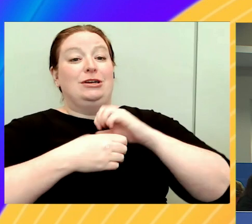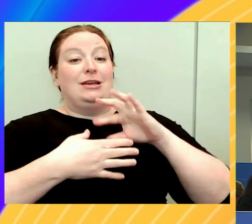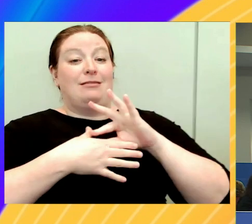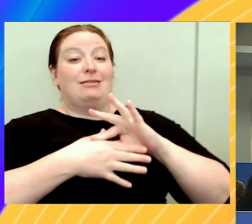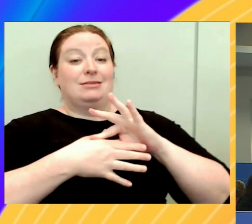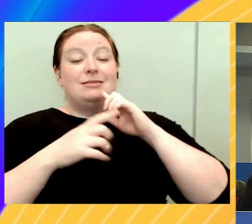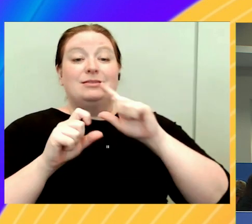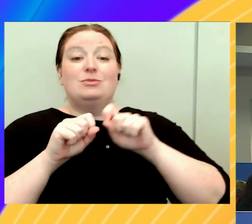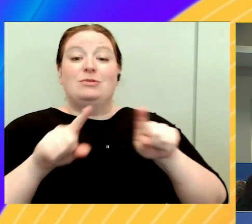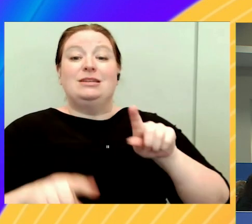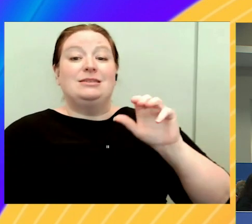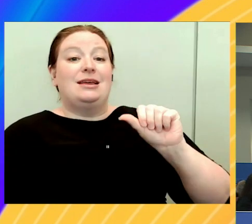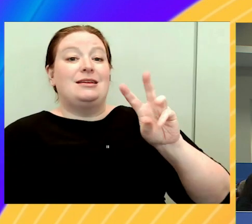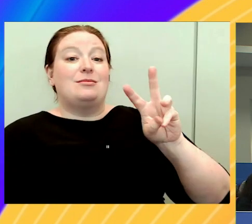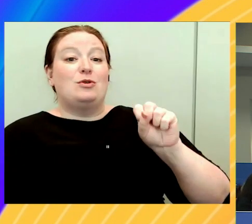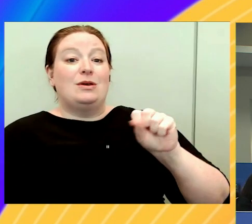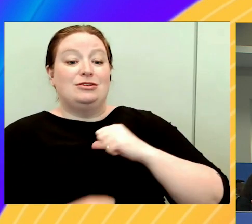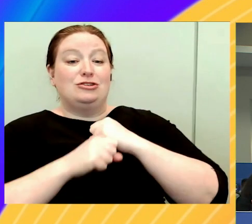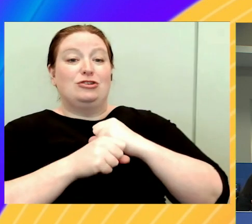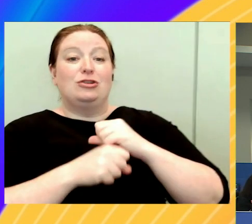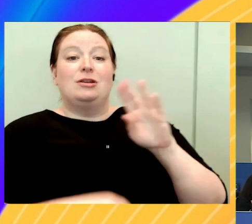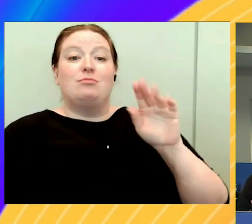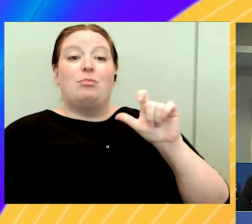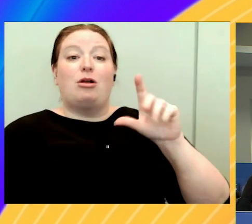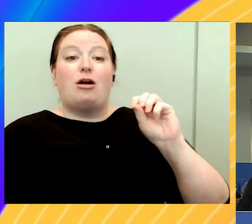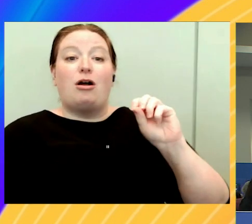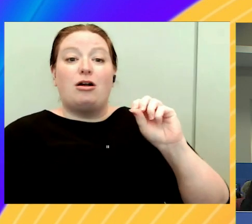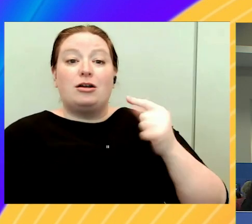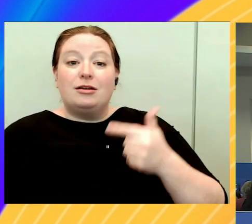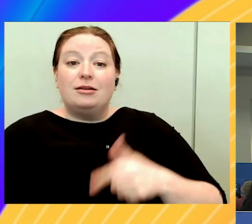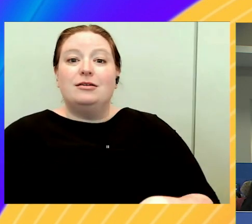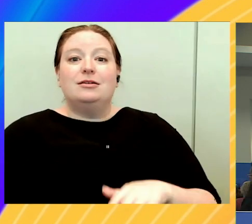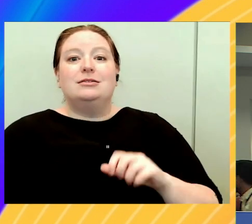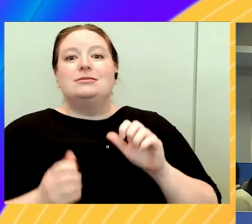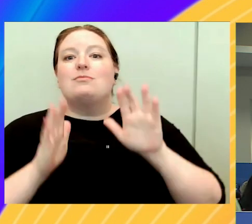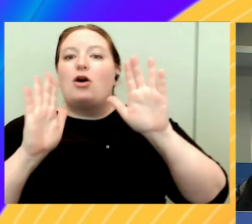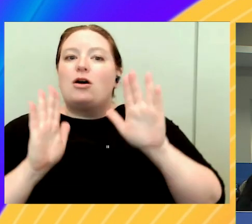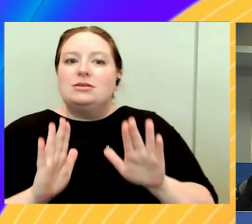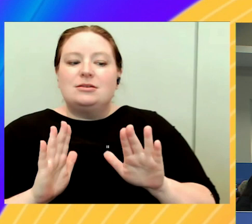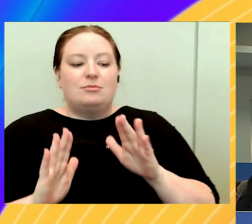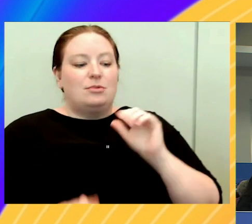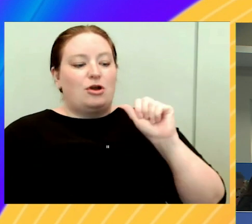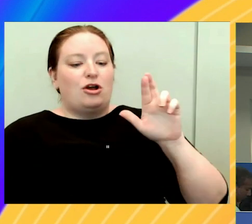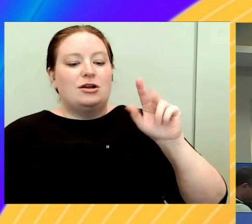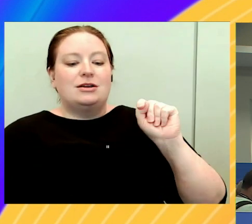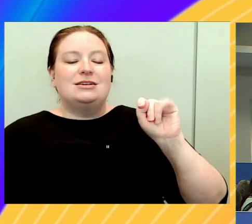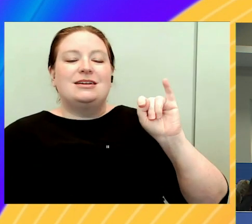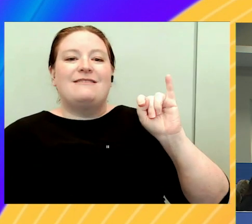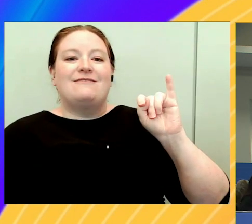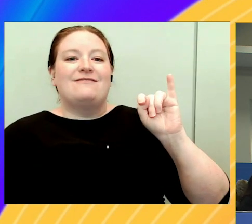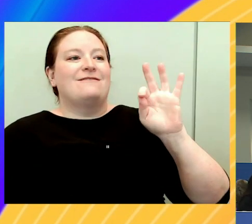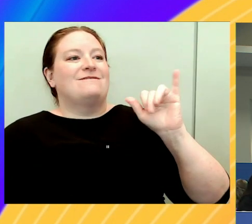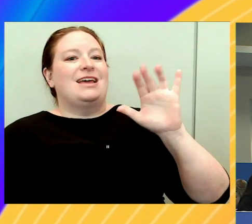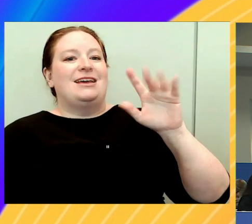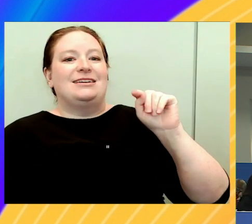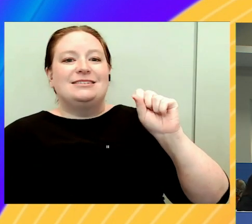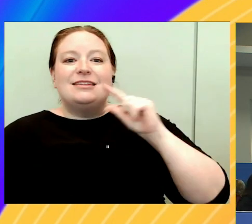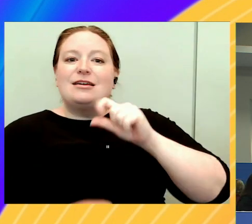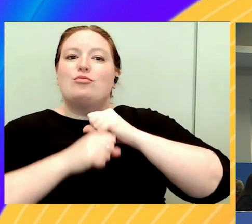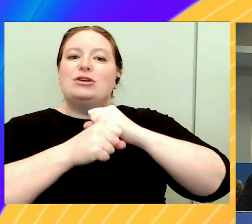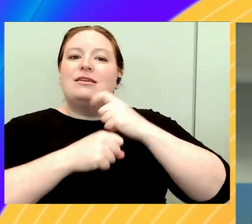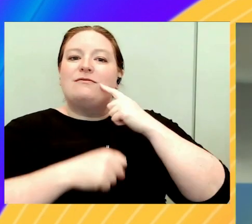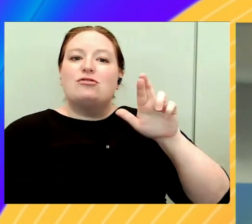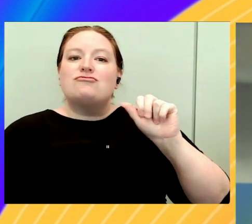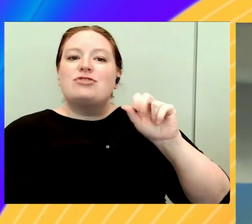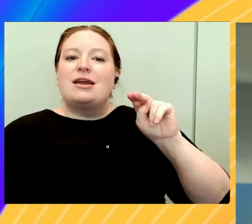Security blog, some new awesome artifacts that can help people defend themselves against ransomware events. And then we are going to